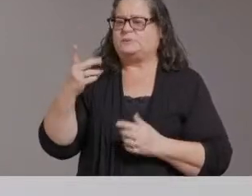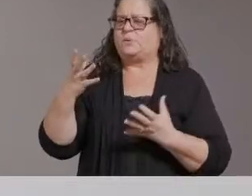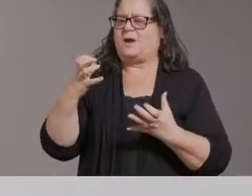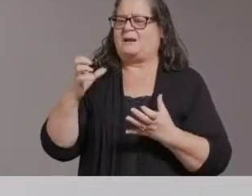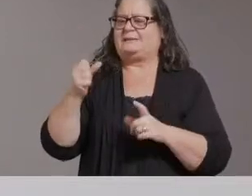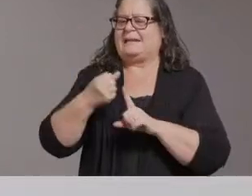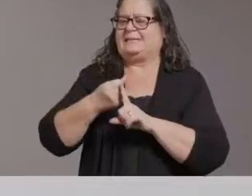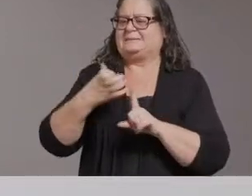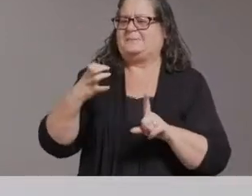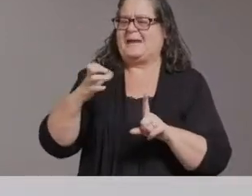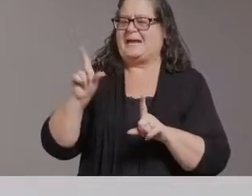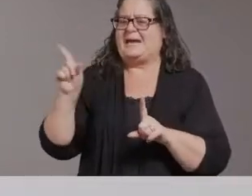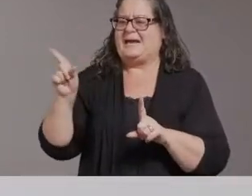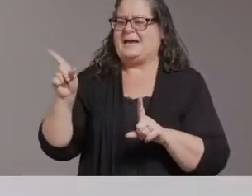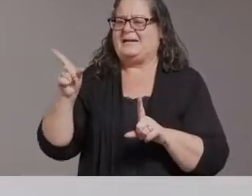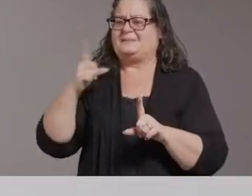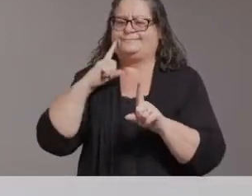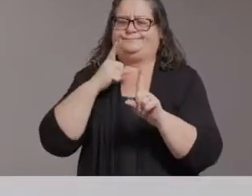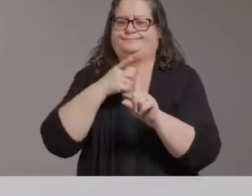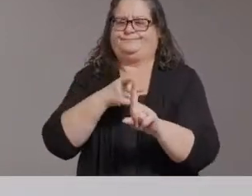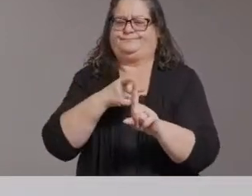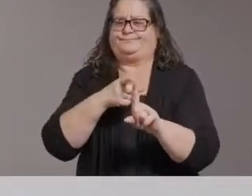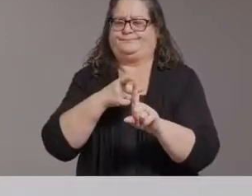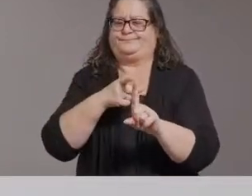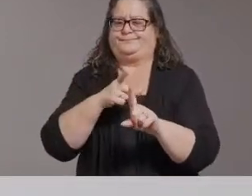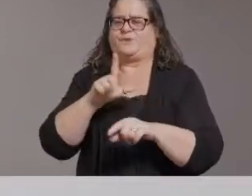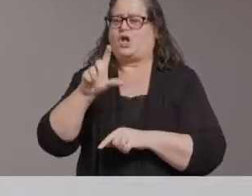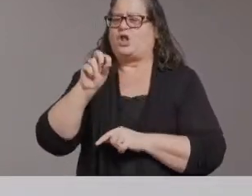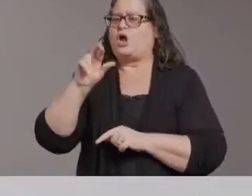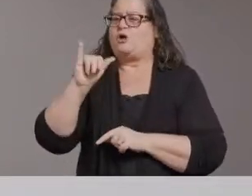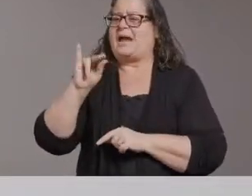on Lorraine's last question about those